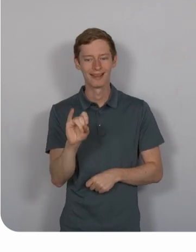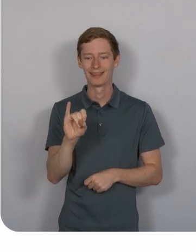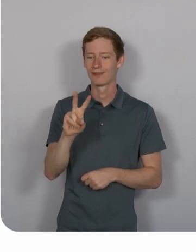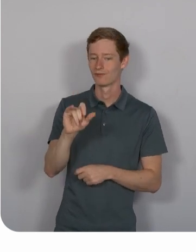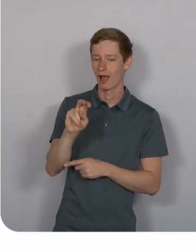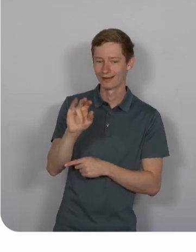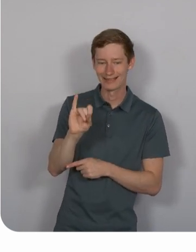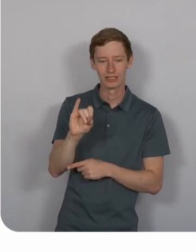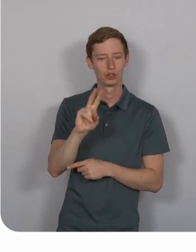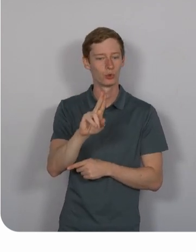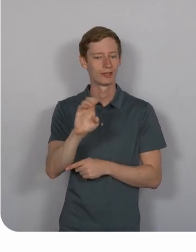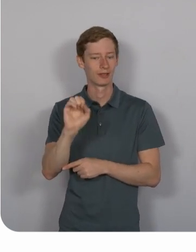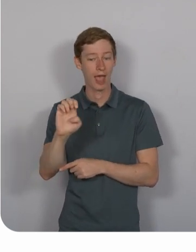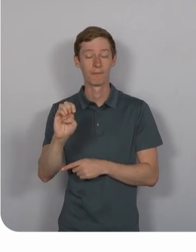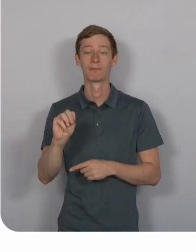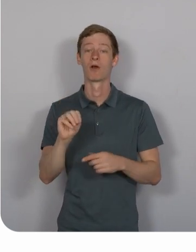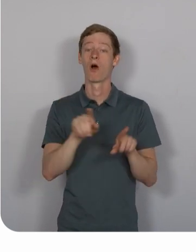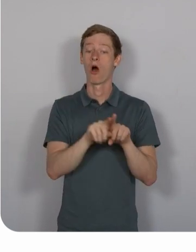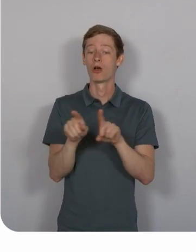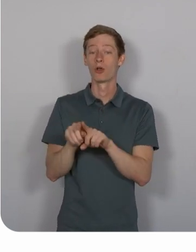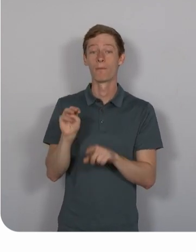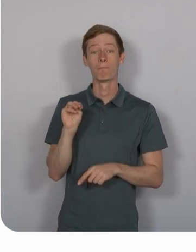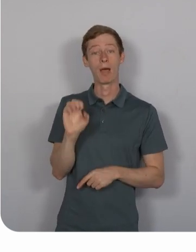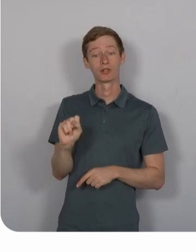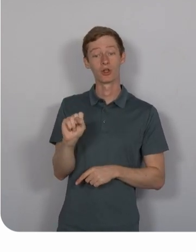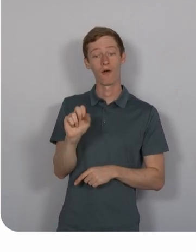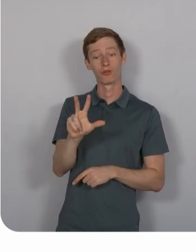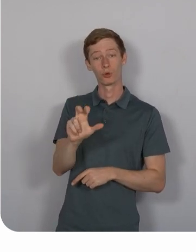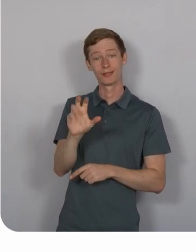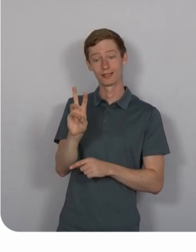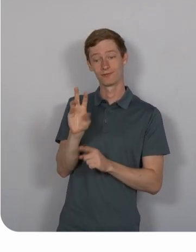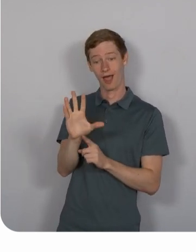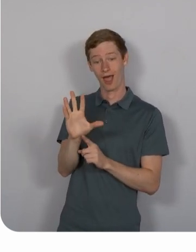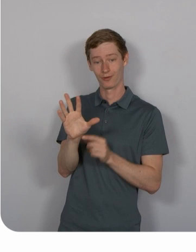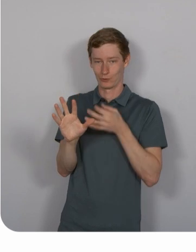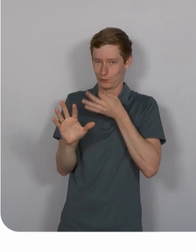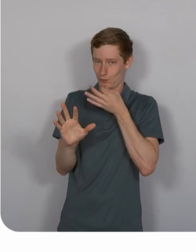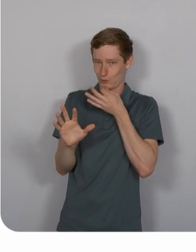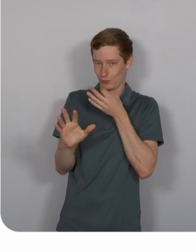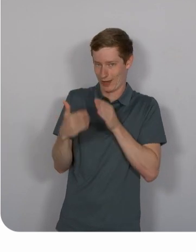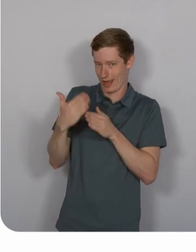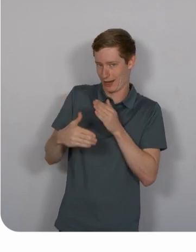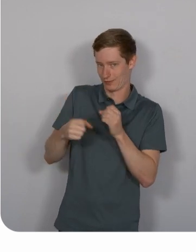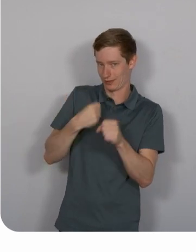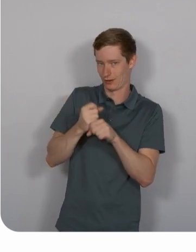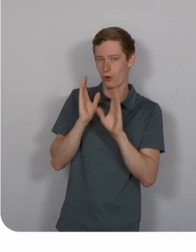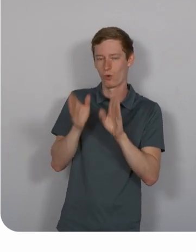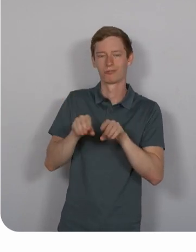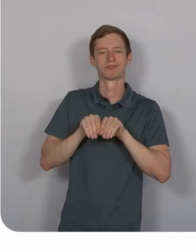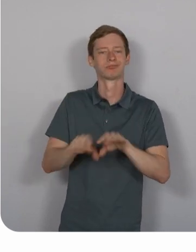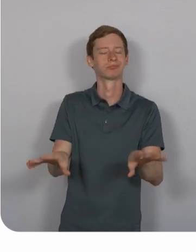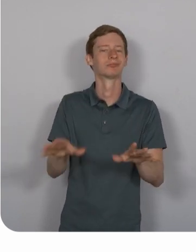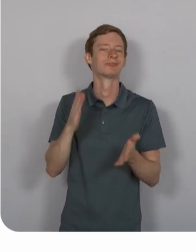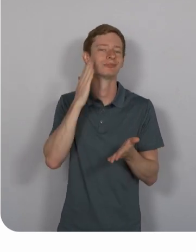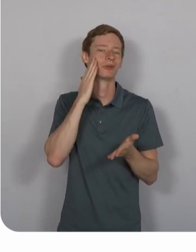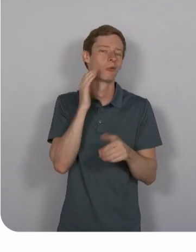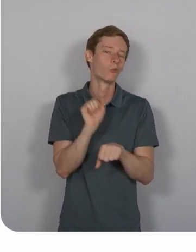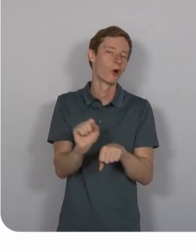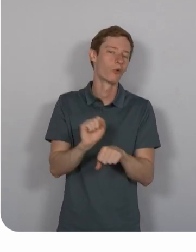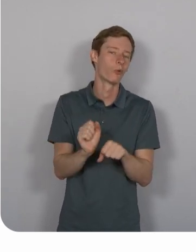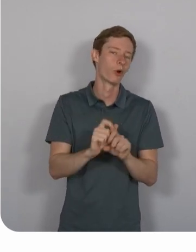Microsoft 365 also coming to Quest by the end of this year. So you're going to be able to use, the productivity apps where you can get stuff done,